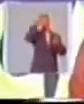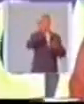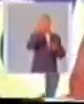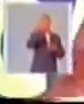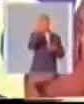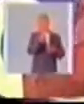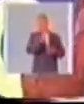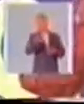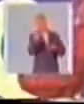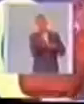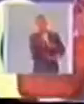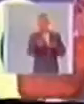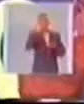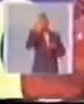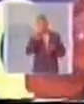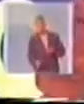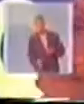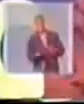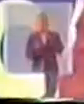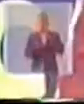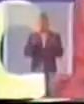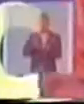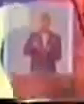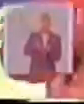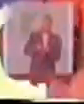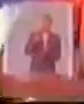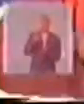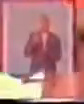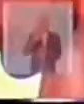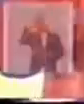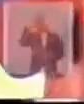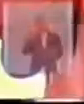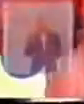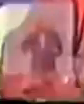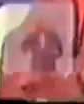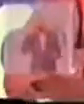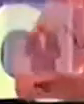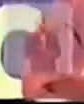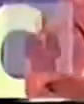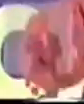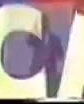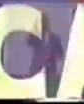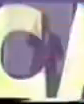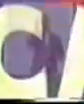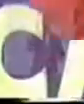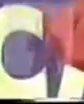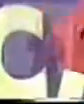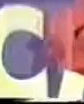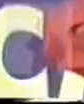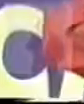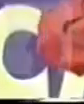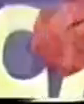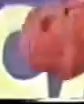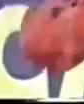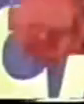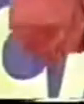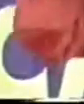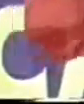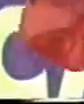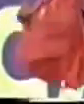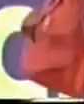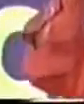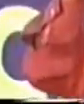tight. What here? Salam, better mention all. When a Bible super proof what I'll say, yen fasika, and pia